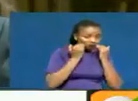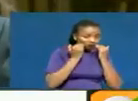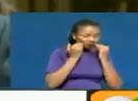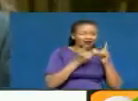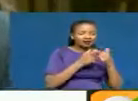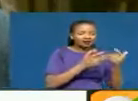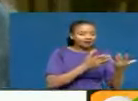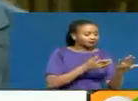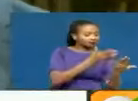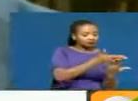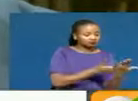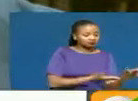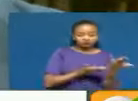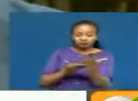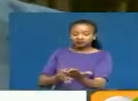and bring action for damages.